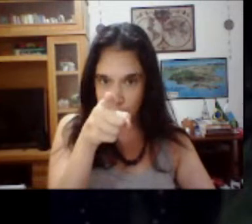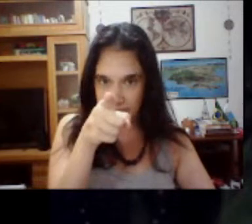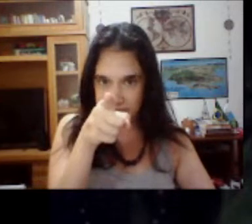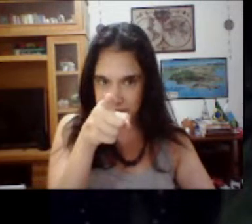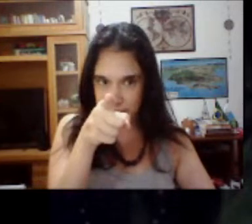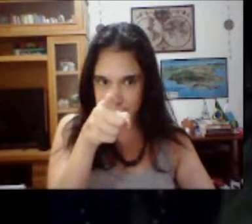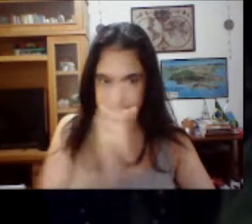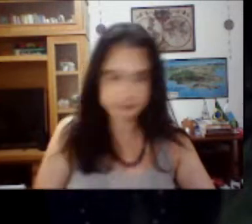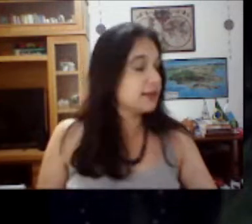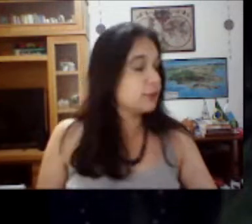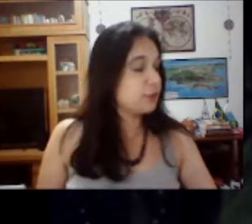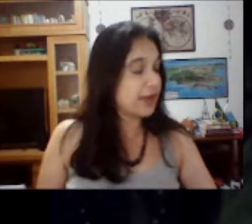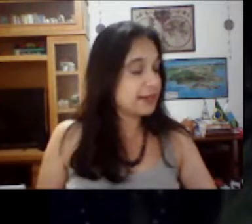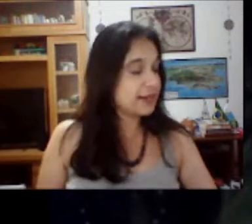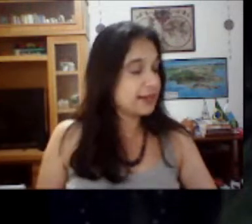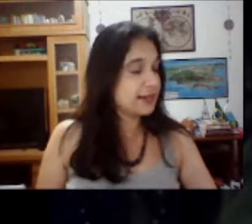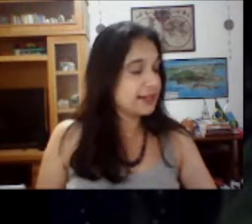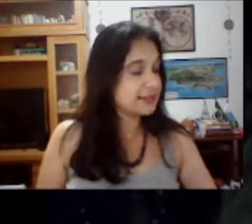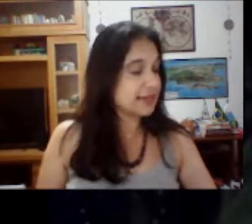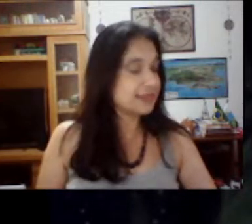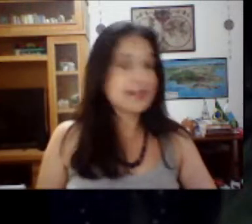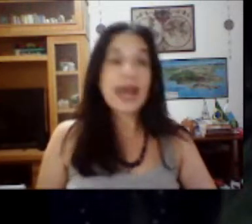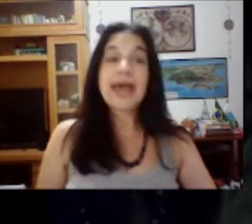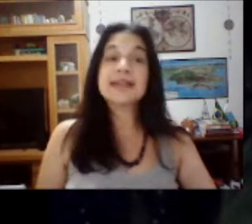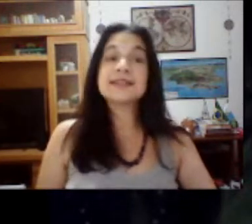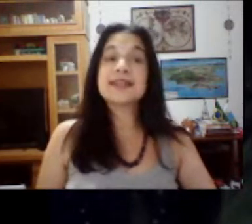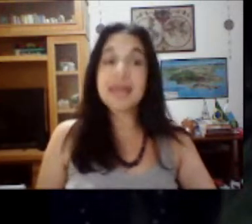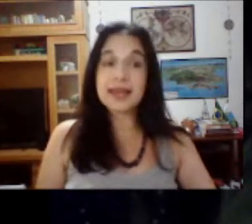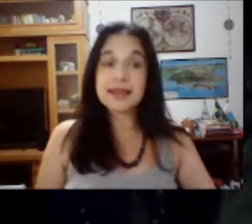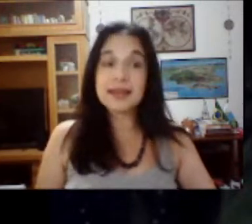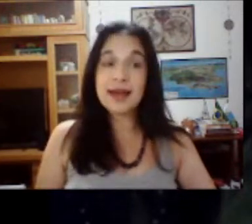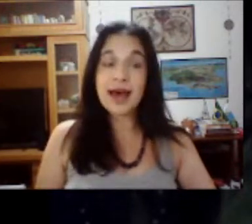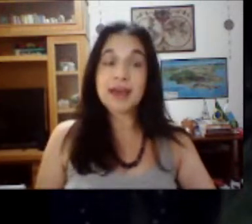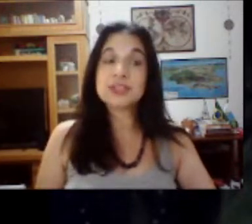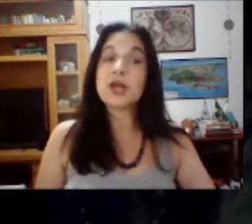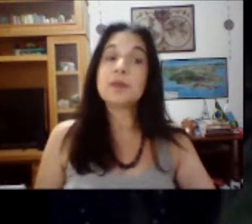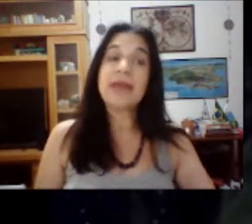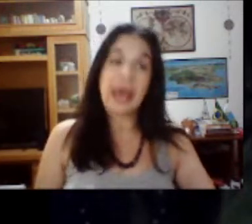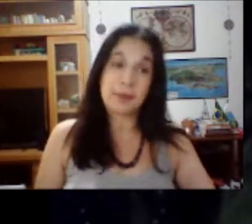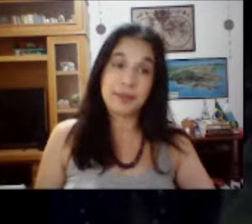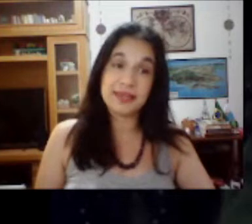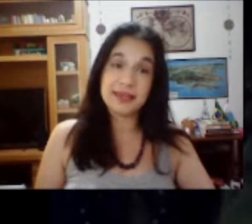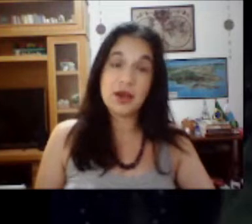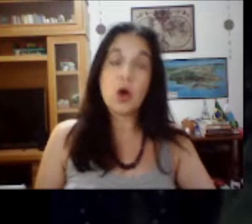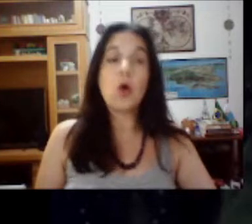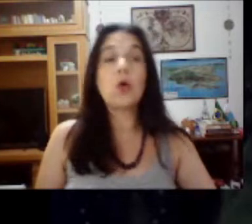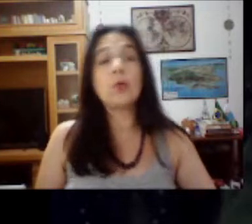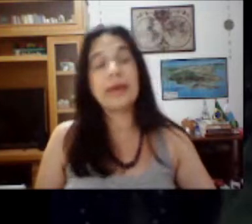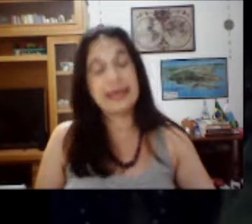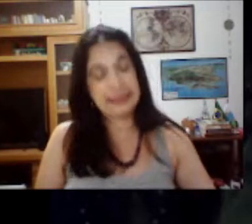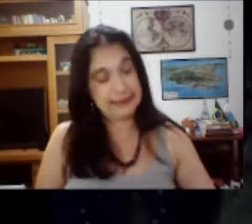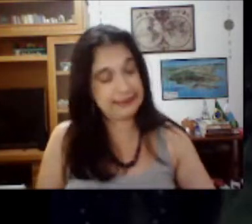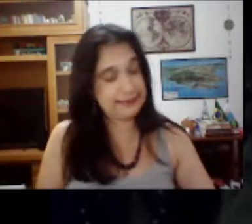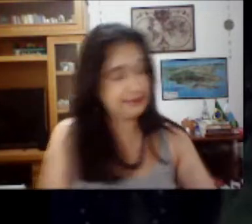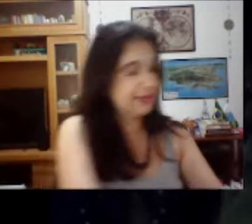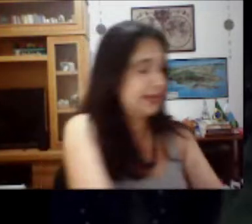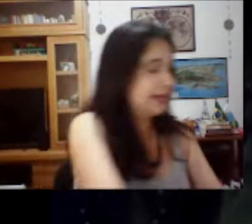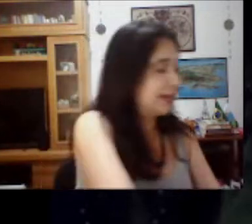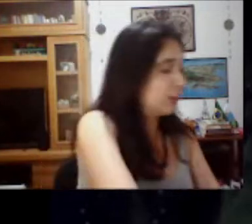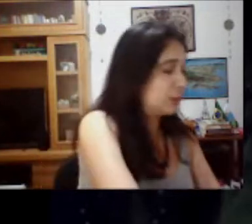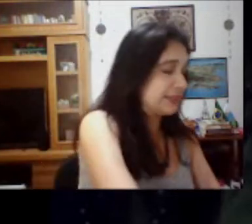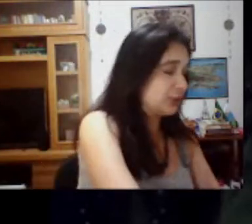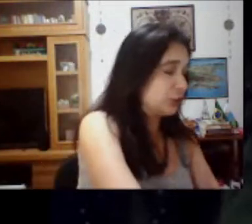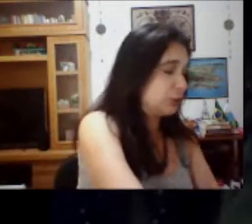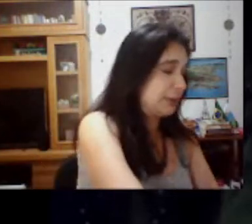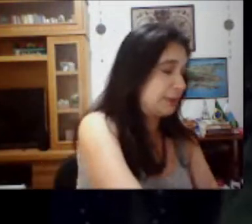I'm watching you. Finally, he says, and then I shall be happy. Oh my goodness,